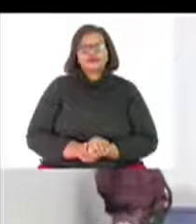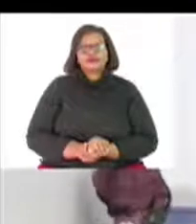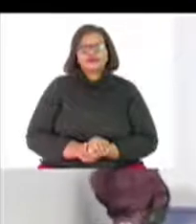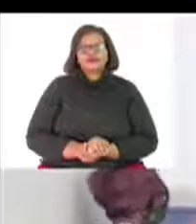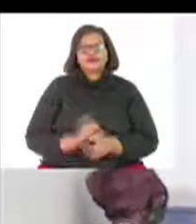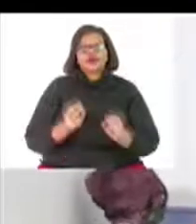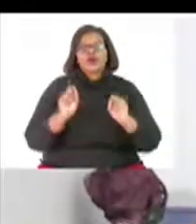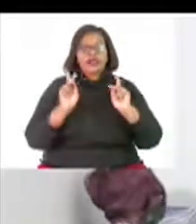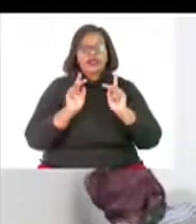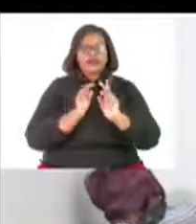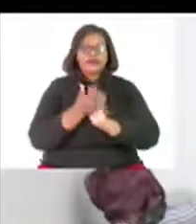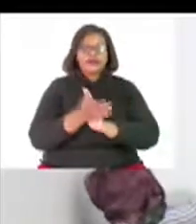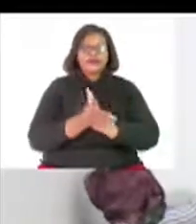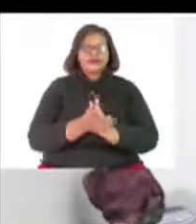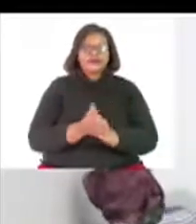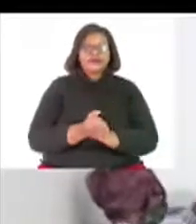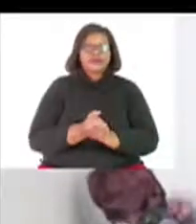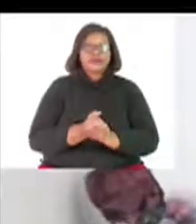Right.